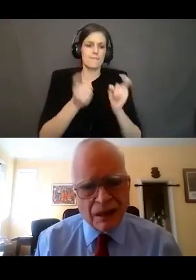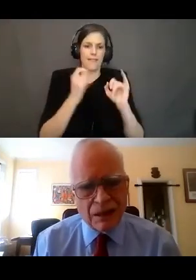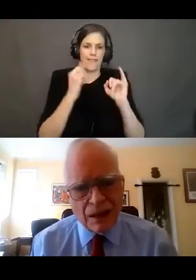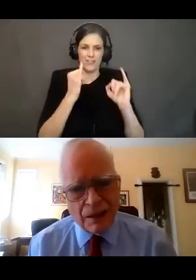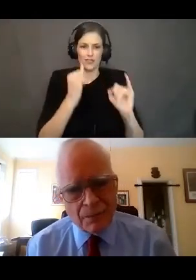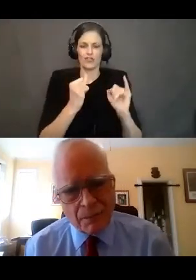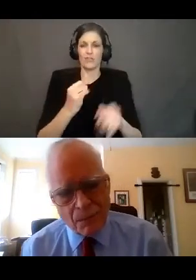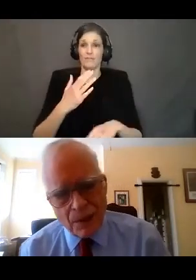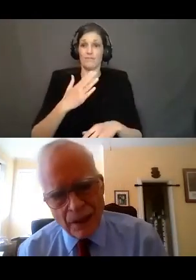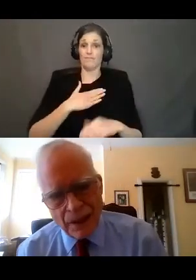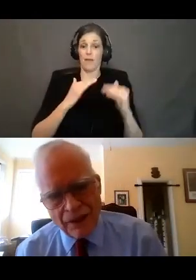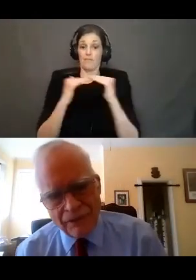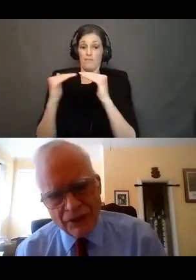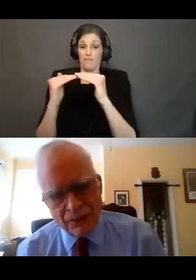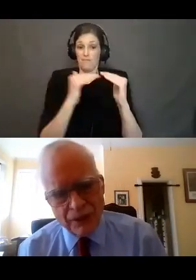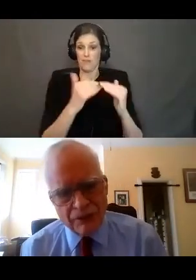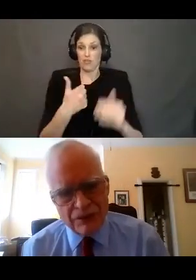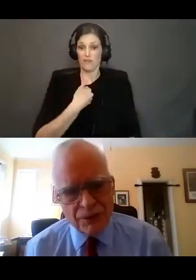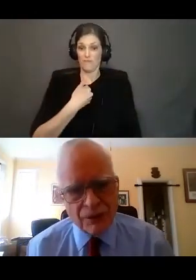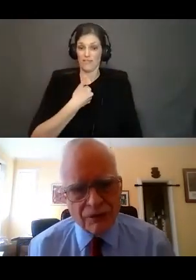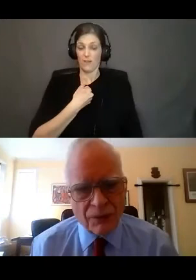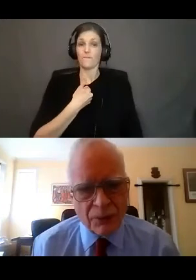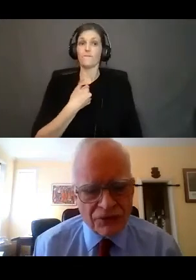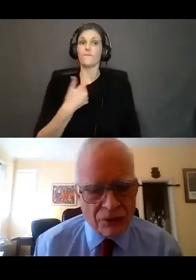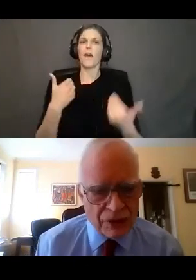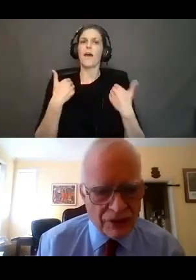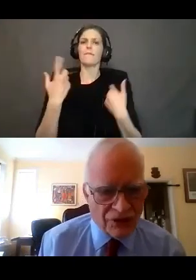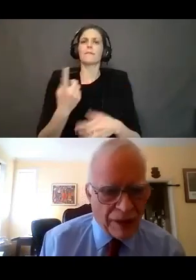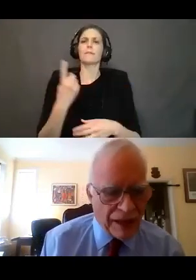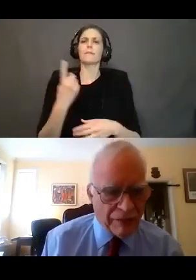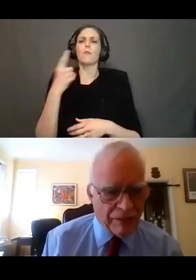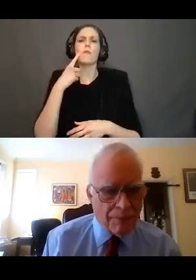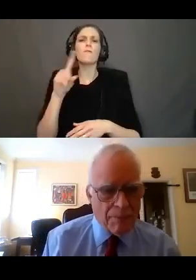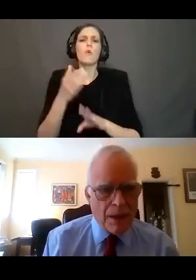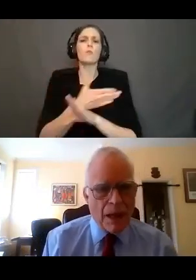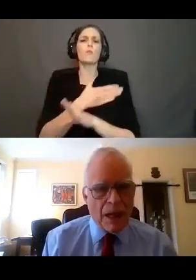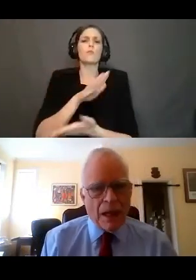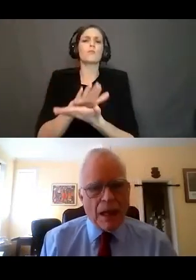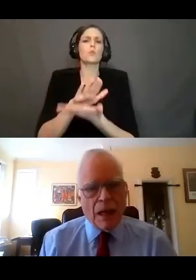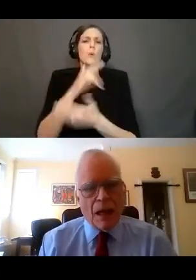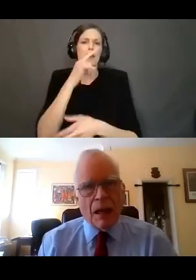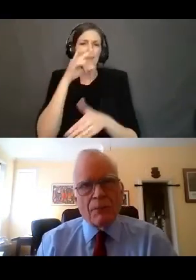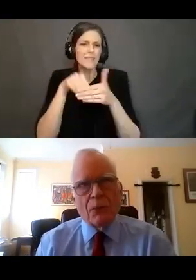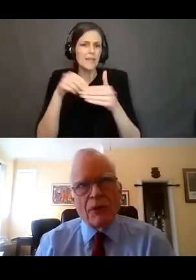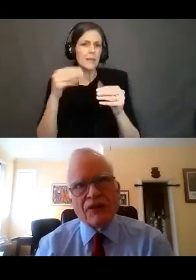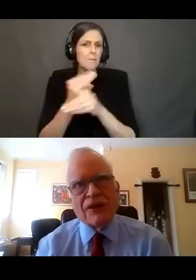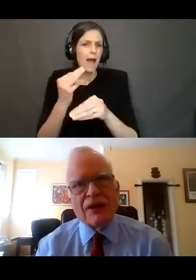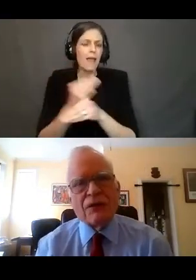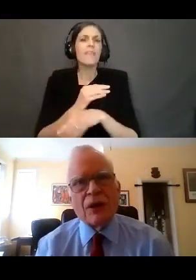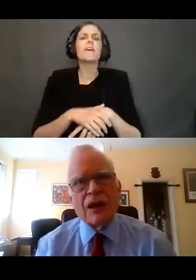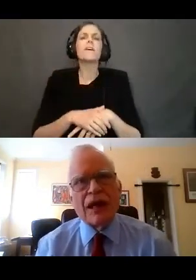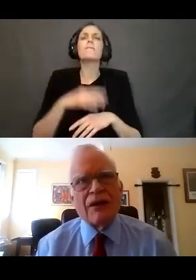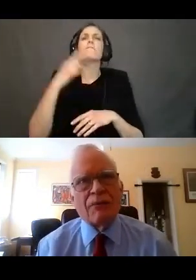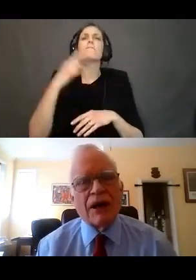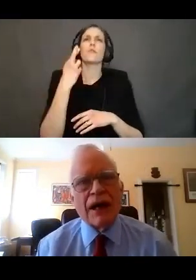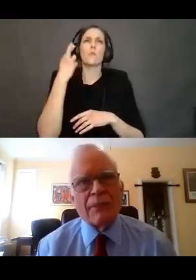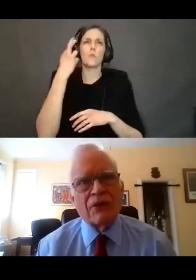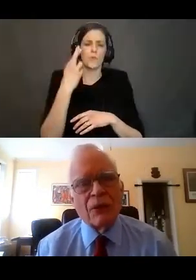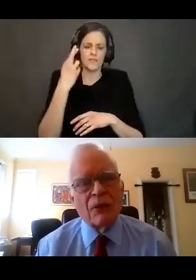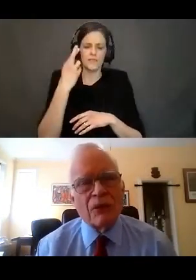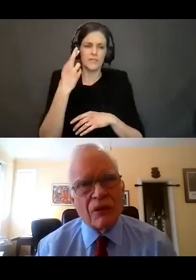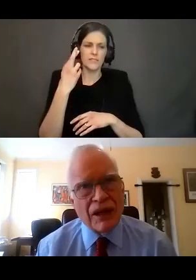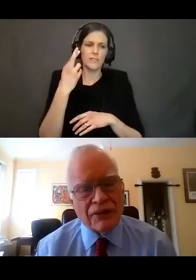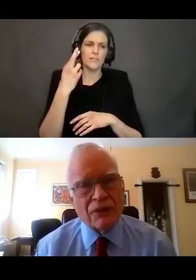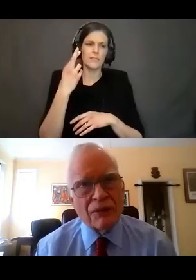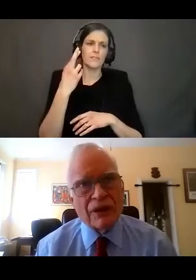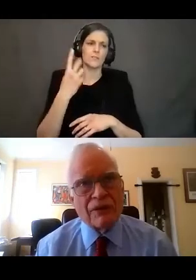I have something similar for preschool kids in math. The reason that we could have perhaps